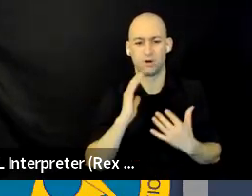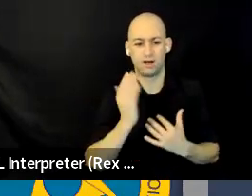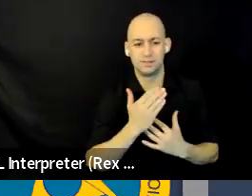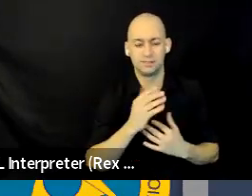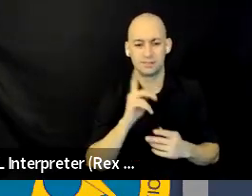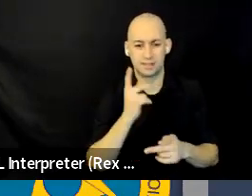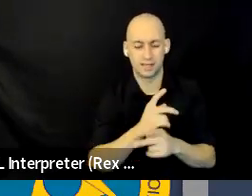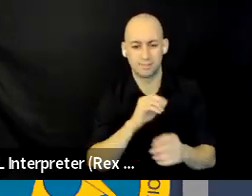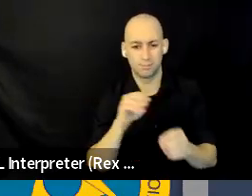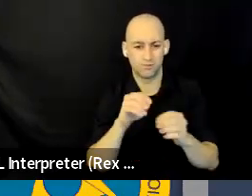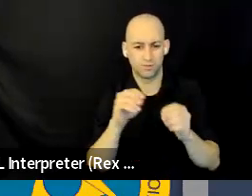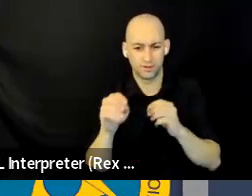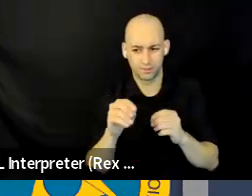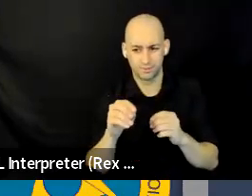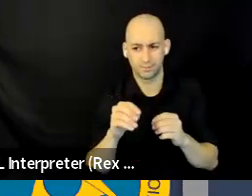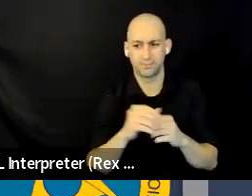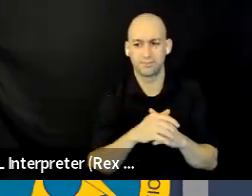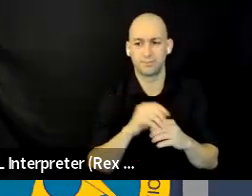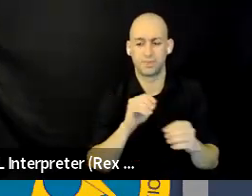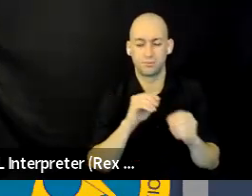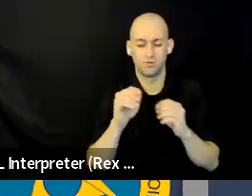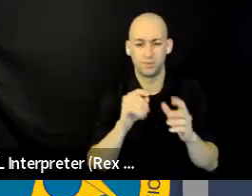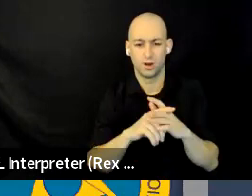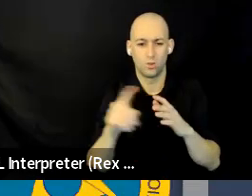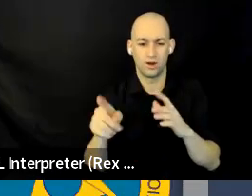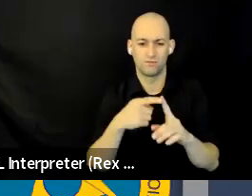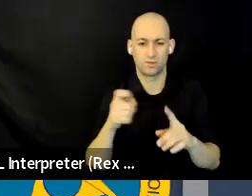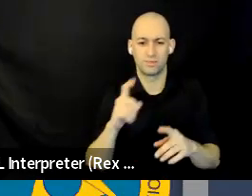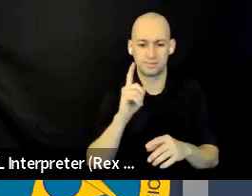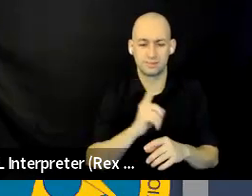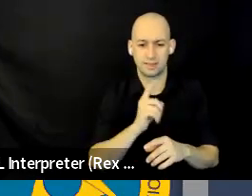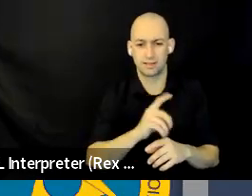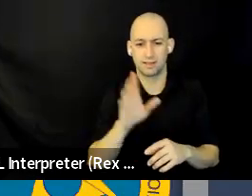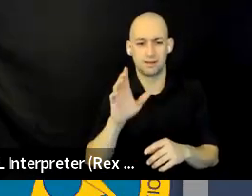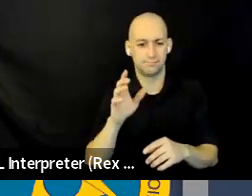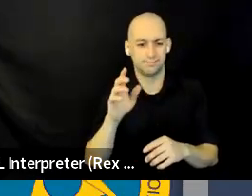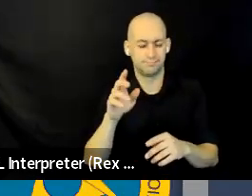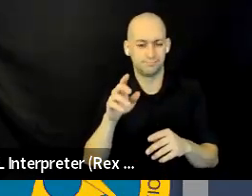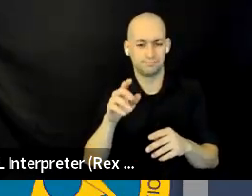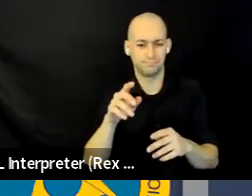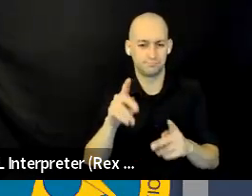on movement away from the single occupant vehicle?